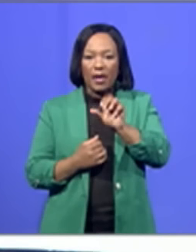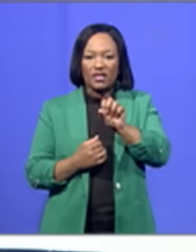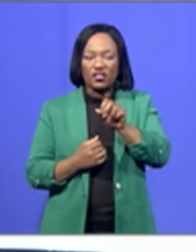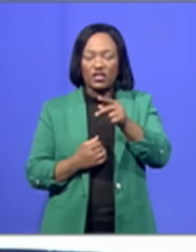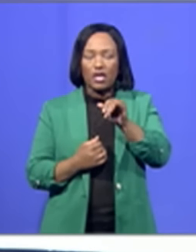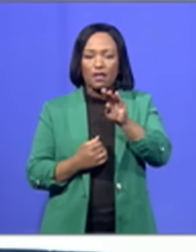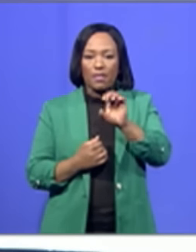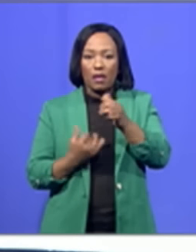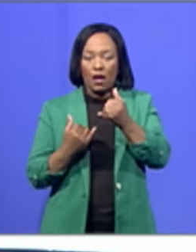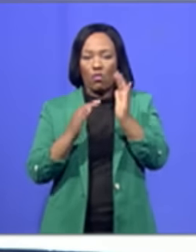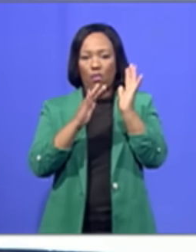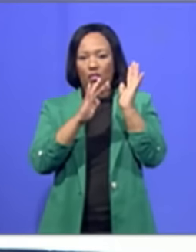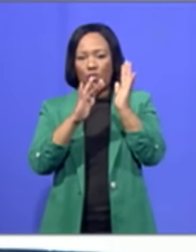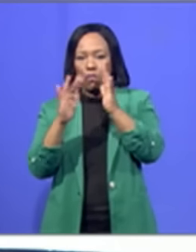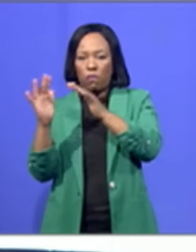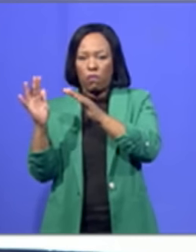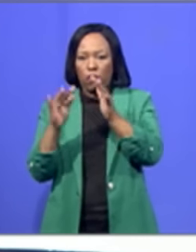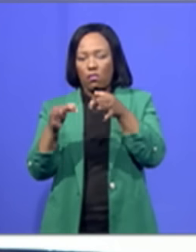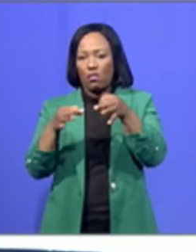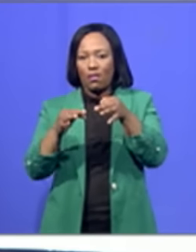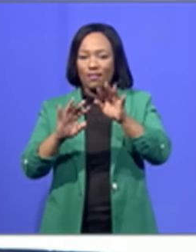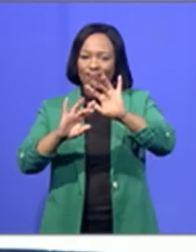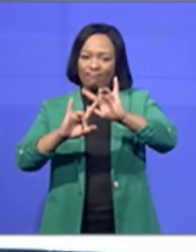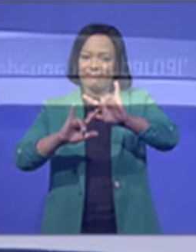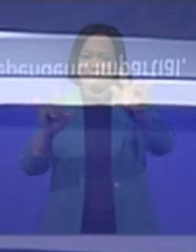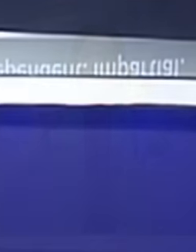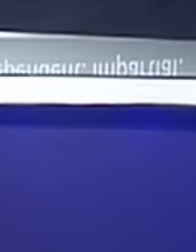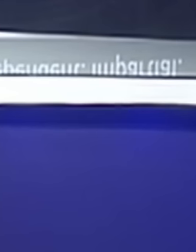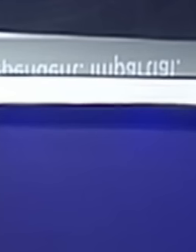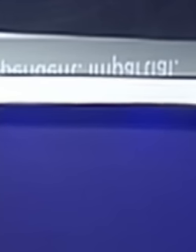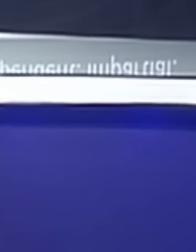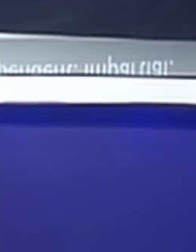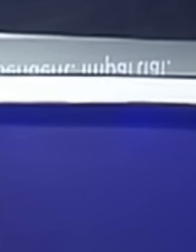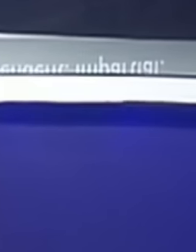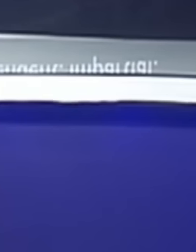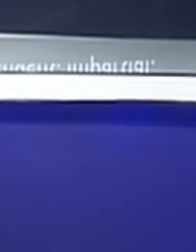ke yo o latela ka kakanyo ya maemo a boso gabotse.